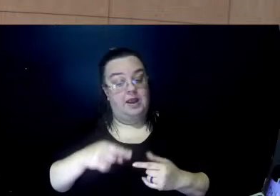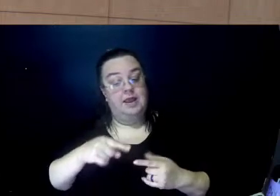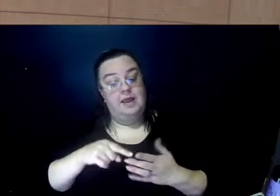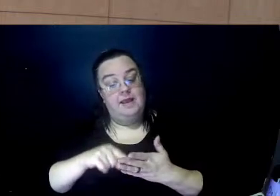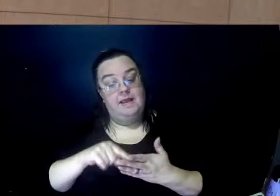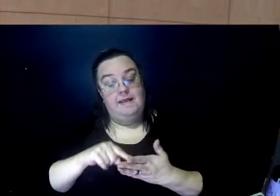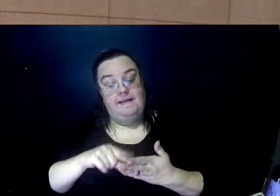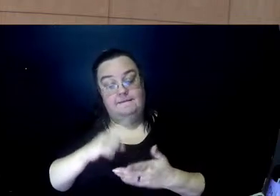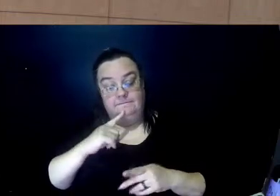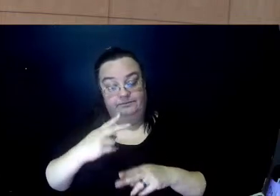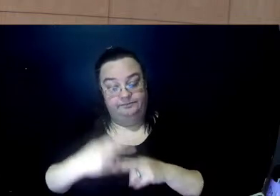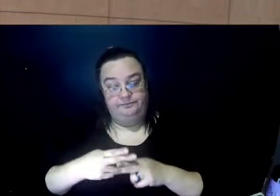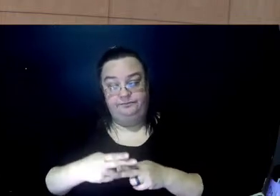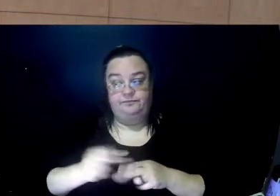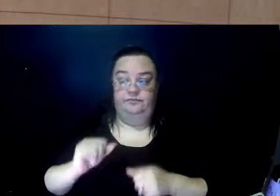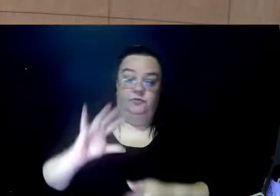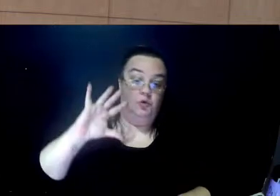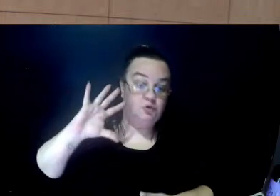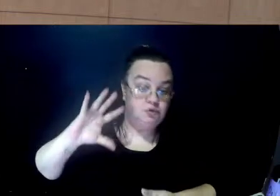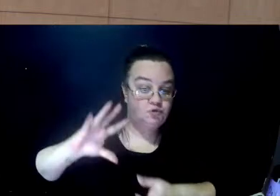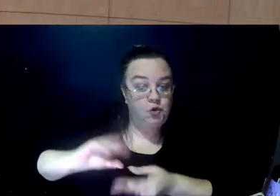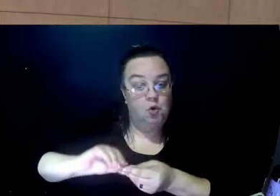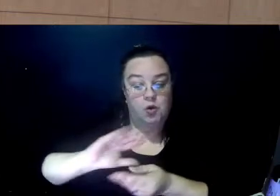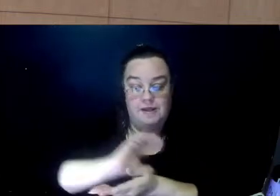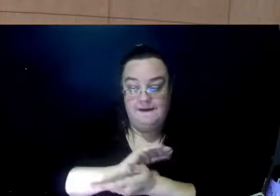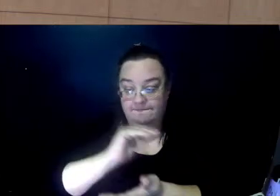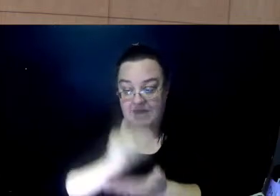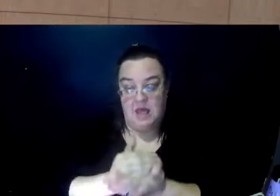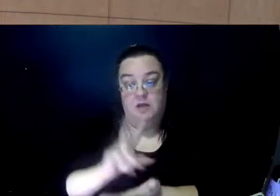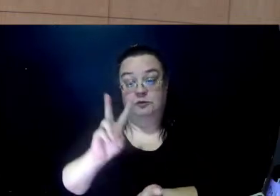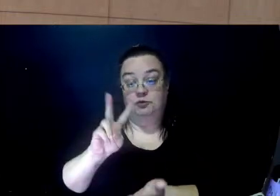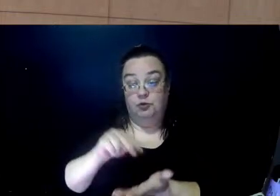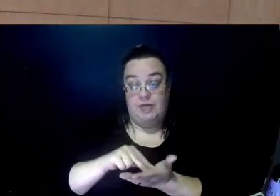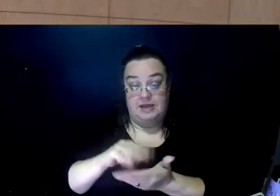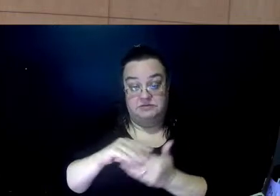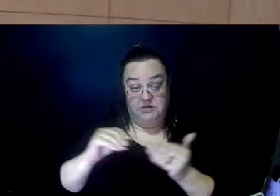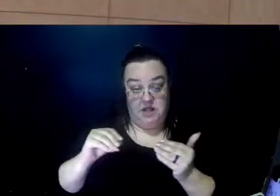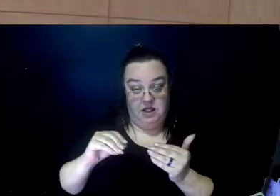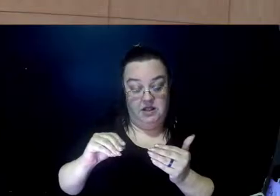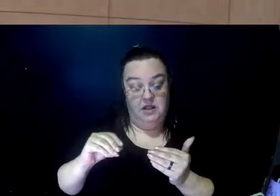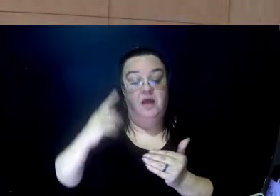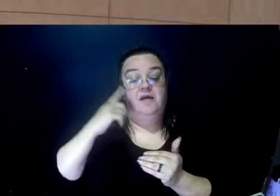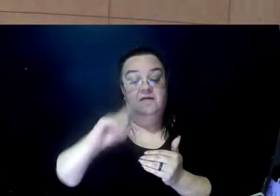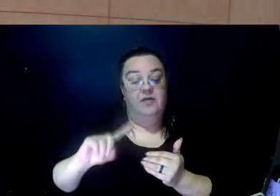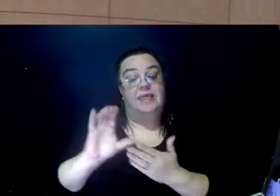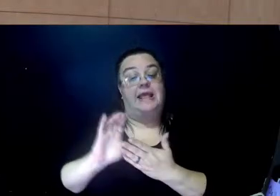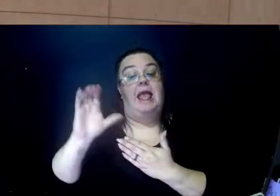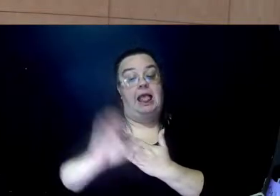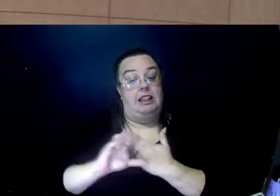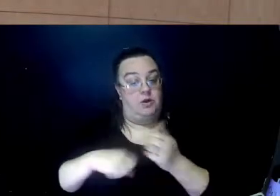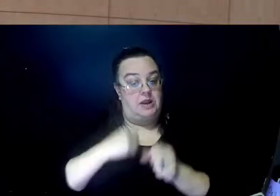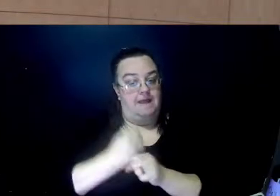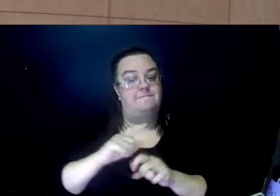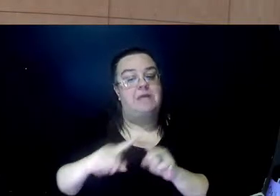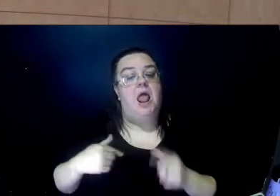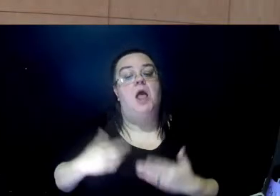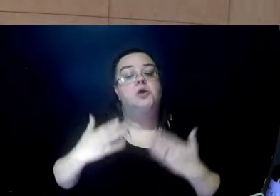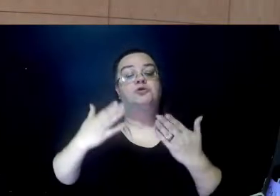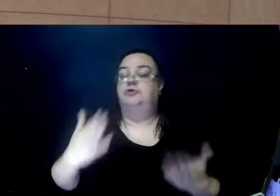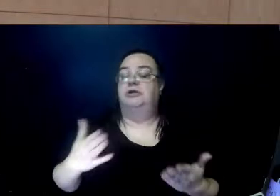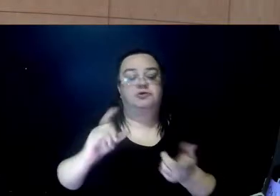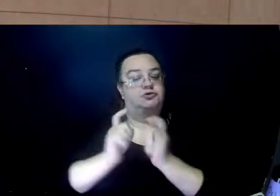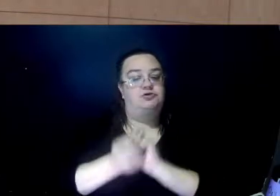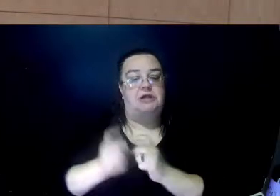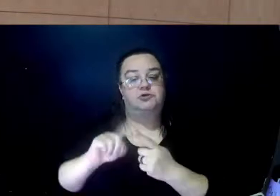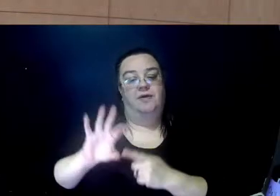mentions a total amount of $2,000 for the calendar year, but I suggested the fiscal year because we